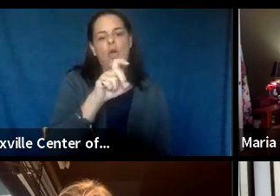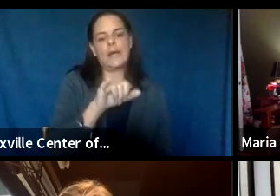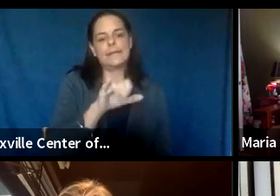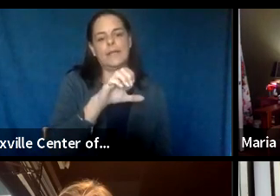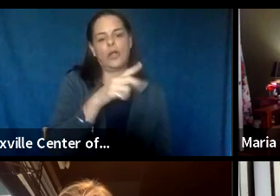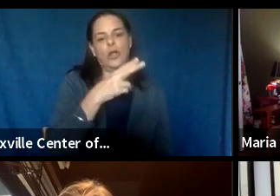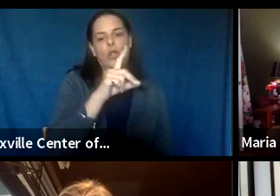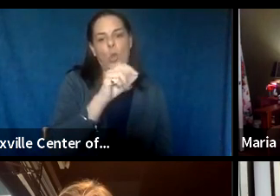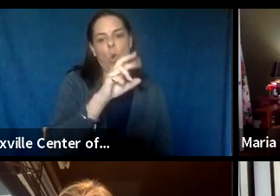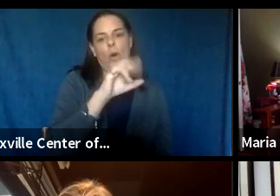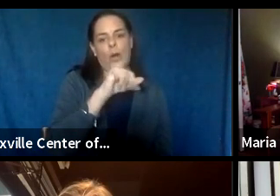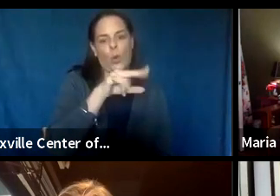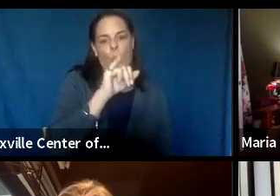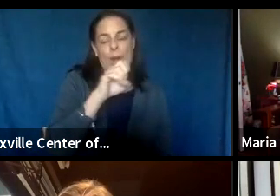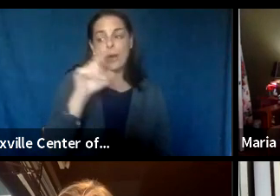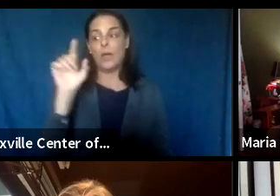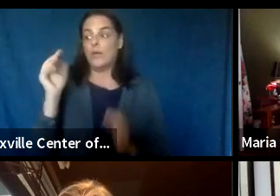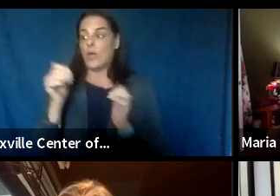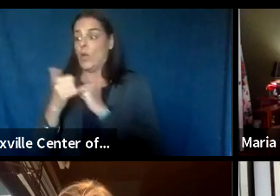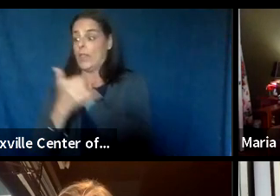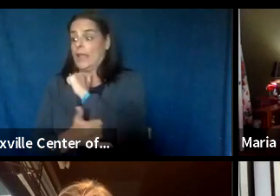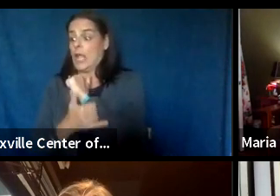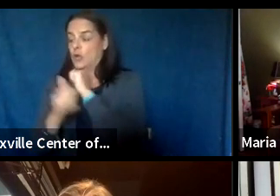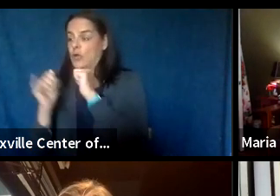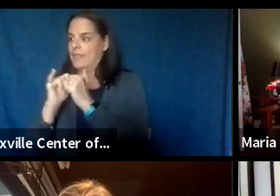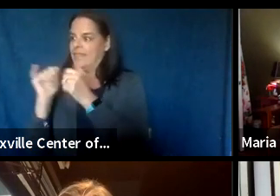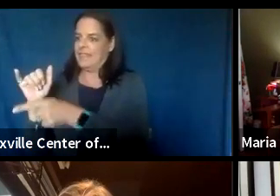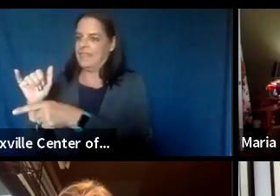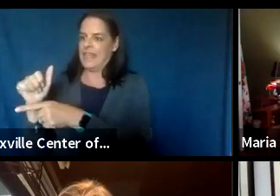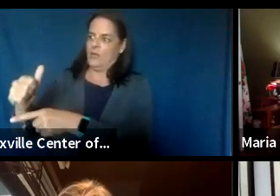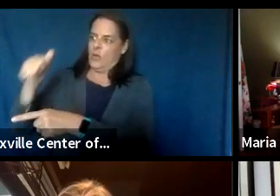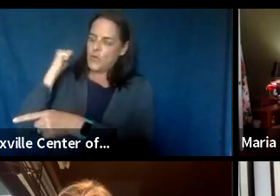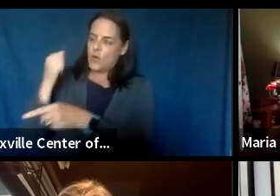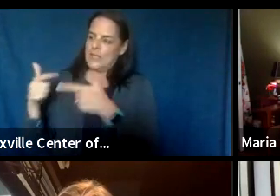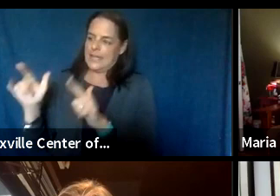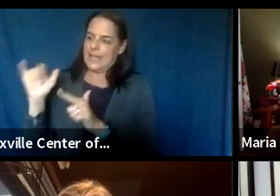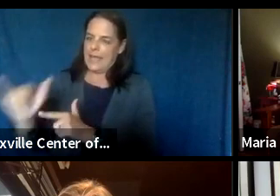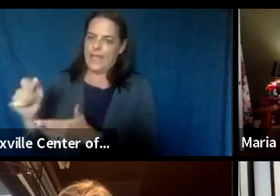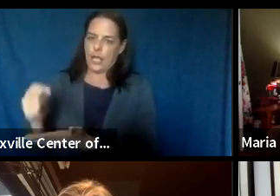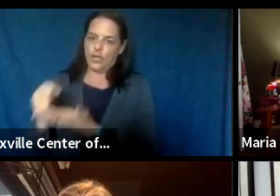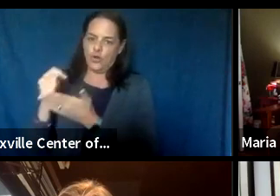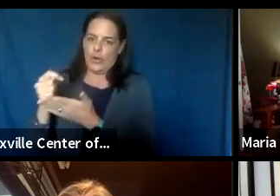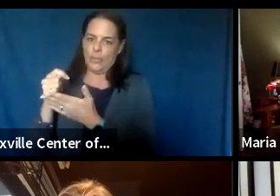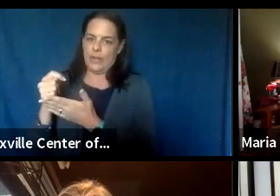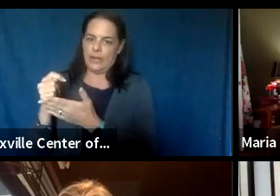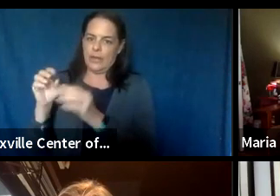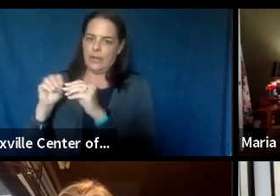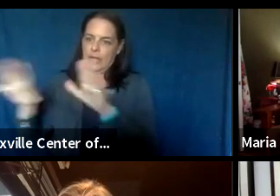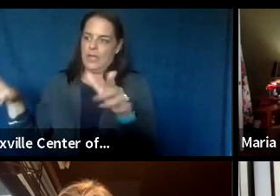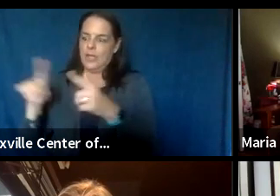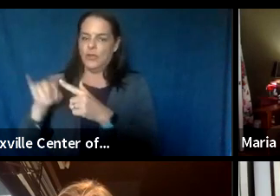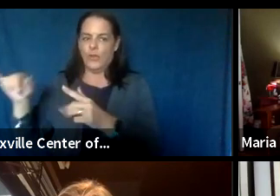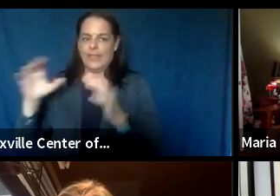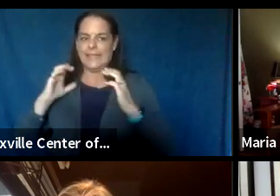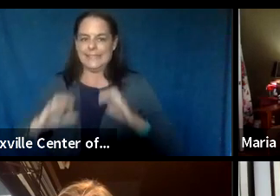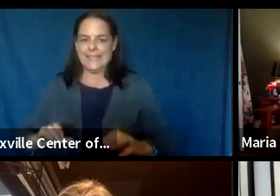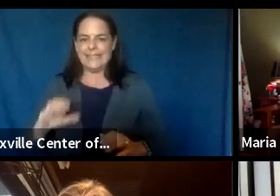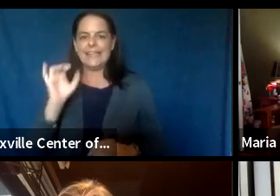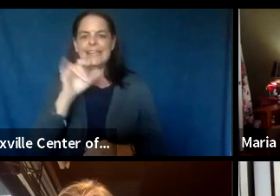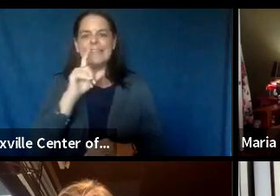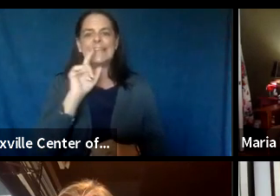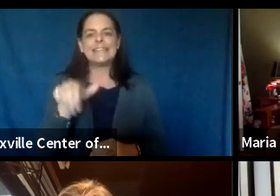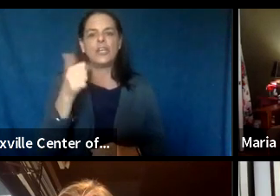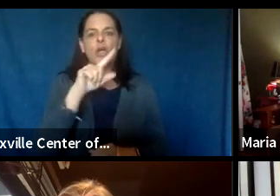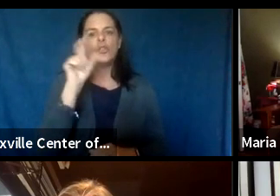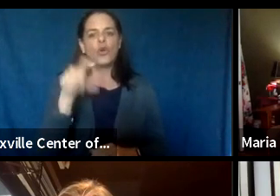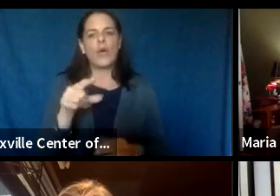where our medical establishment refuses to allow that treatment to be widely distributed to the citizens. That's another